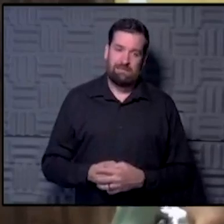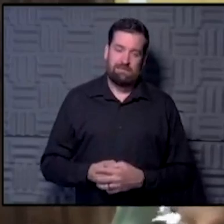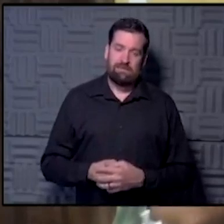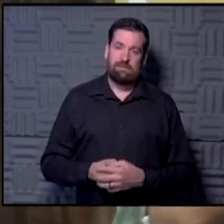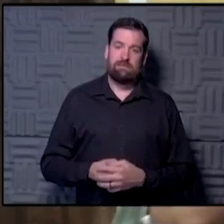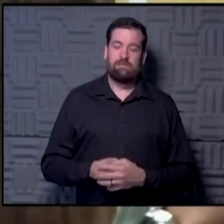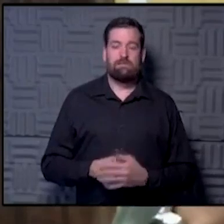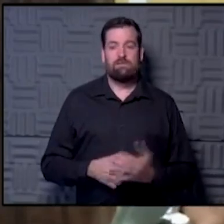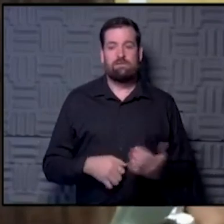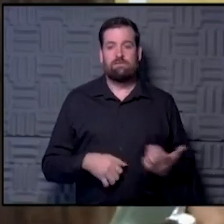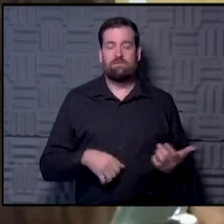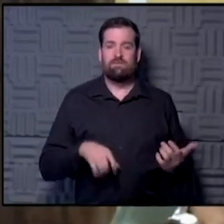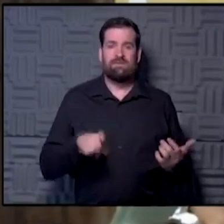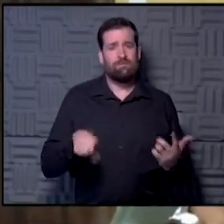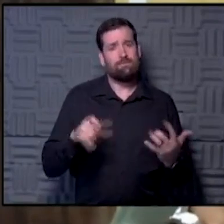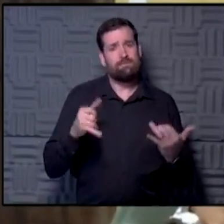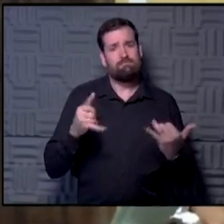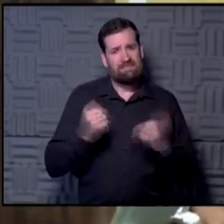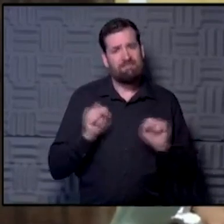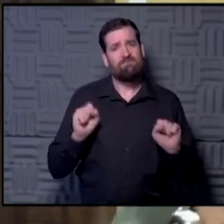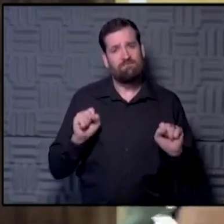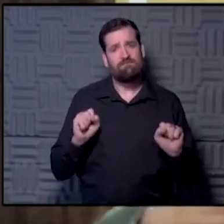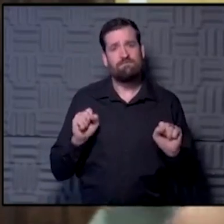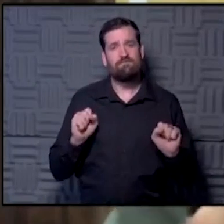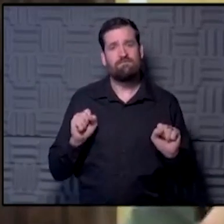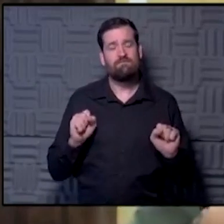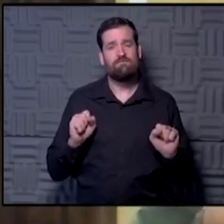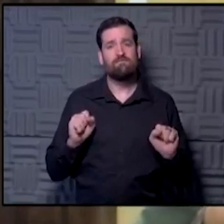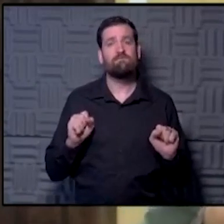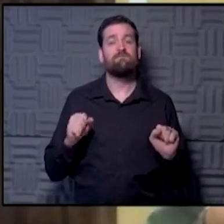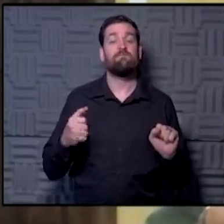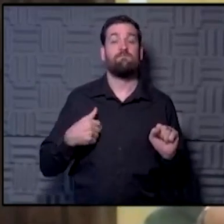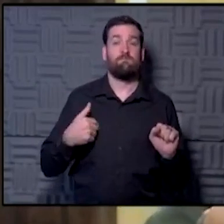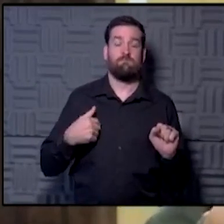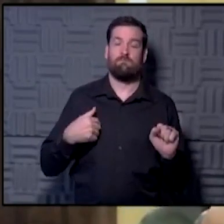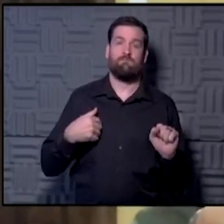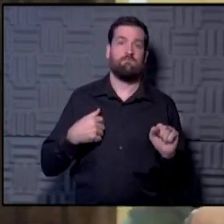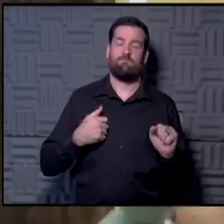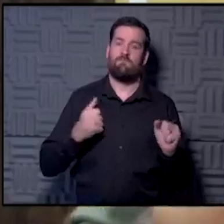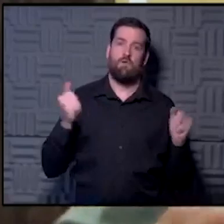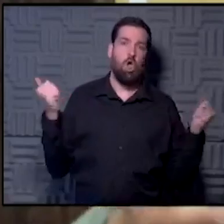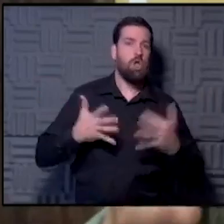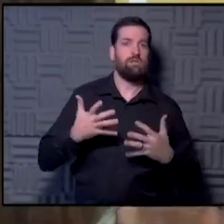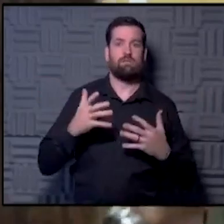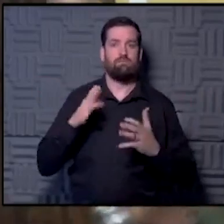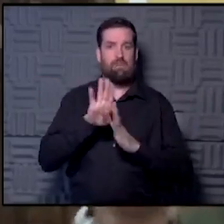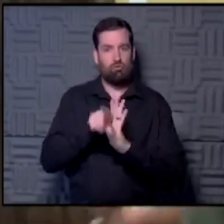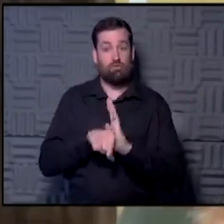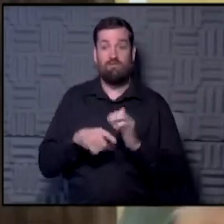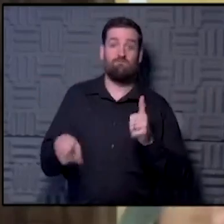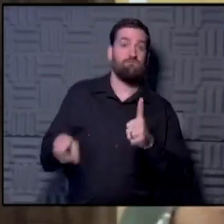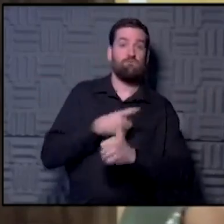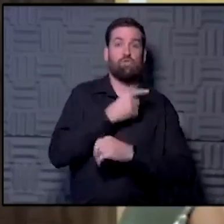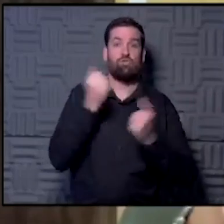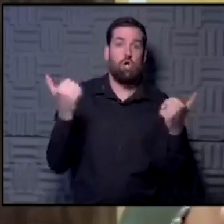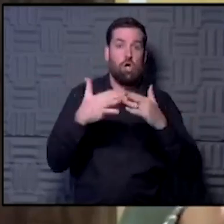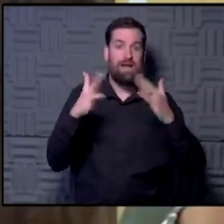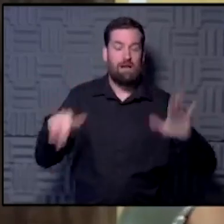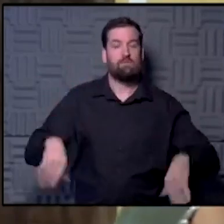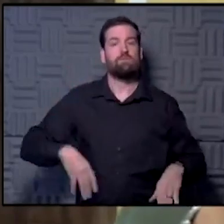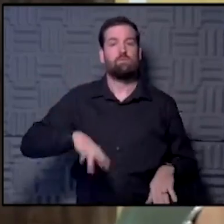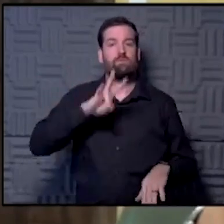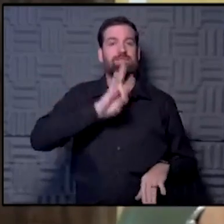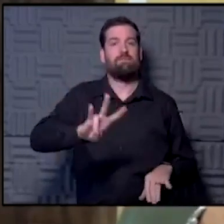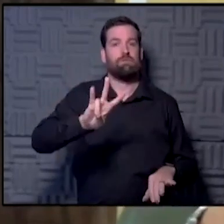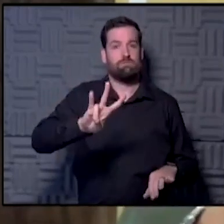we have to play it safe. And, and I come from a home haunting background. my first haunted house, I was 7 years old, and thanks to